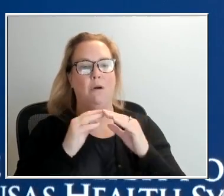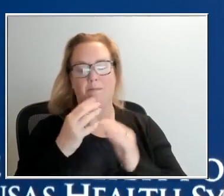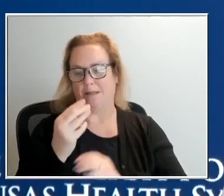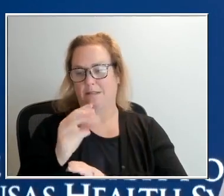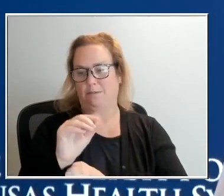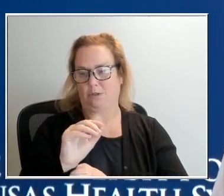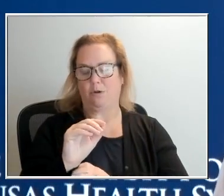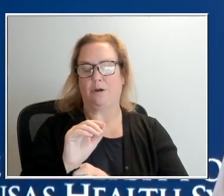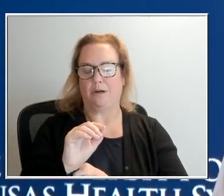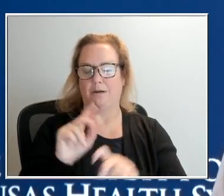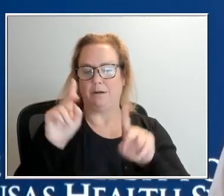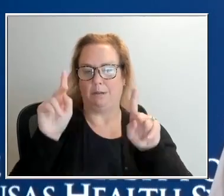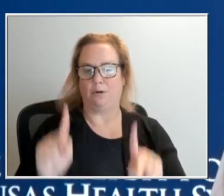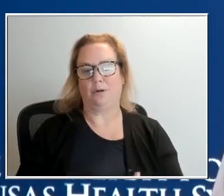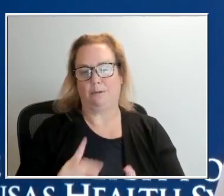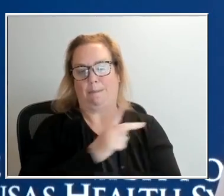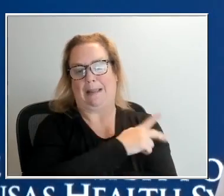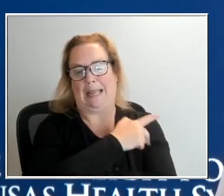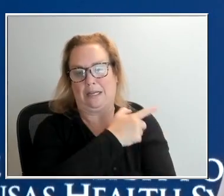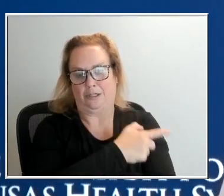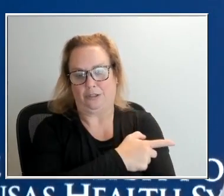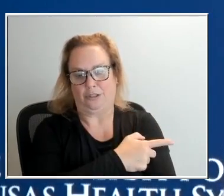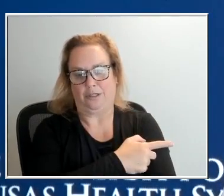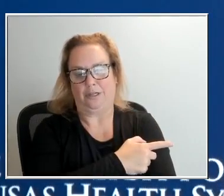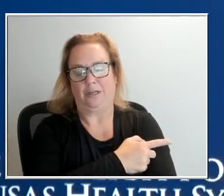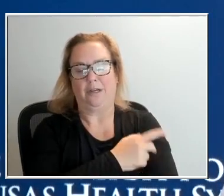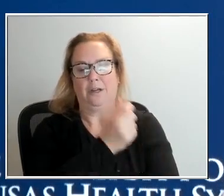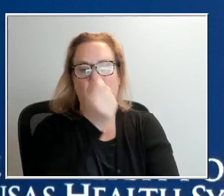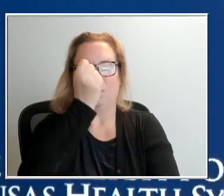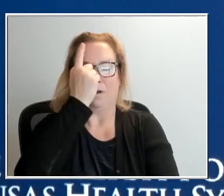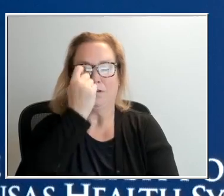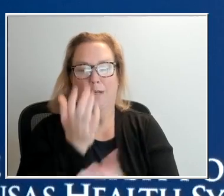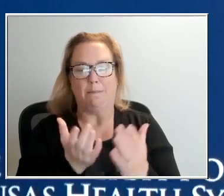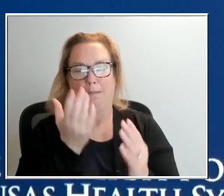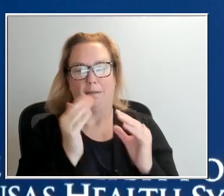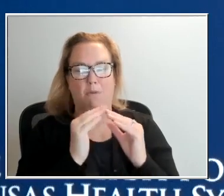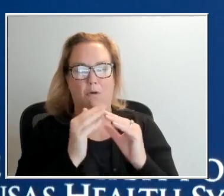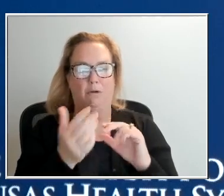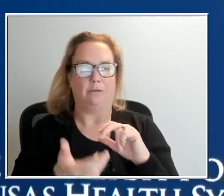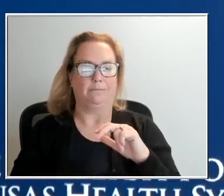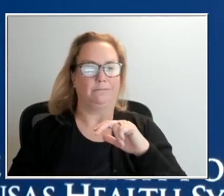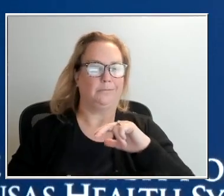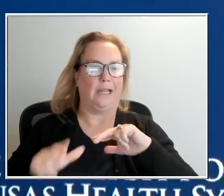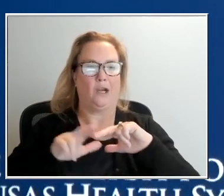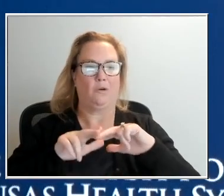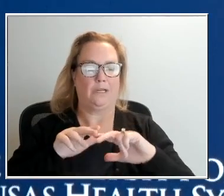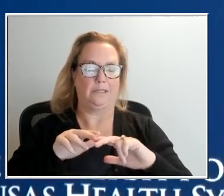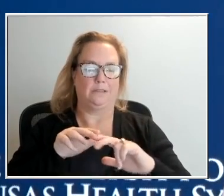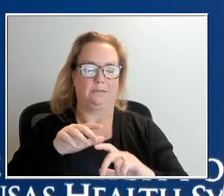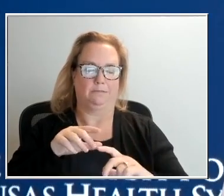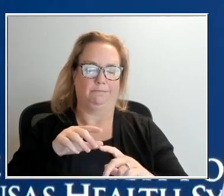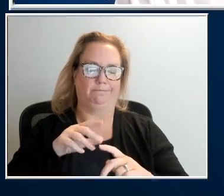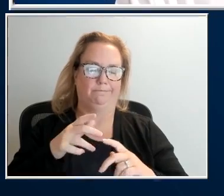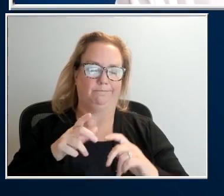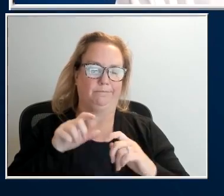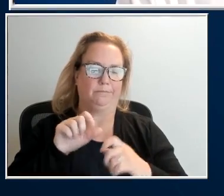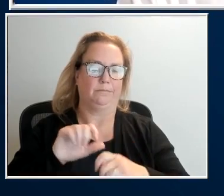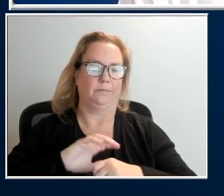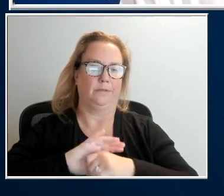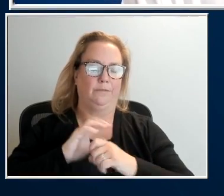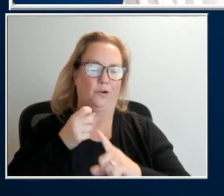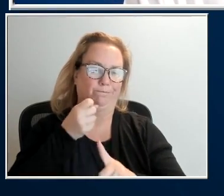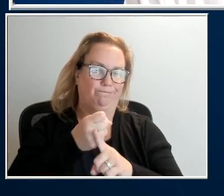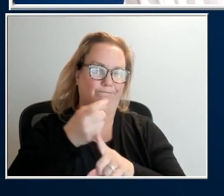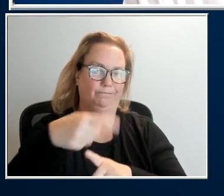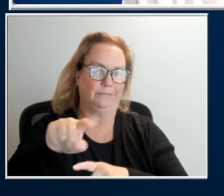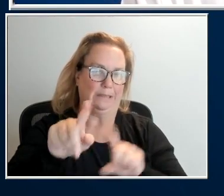resident, or if we understand that there may be more increased risk to the general public, we'll certainly keep you informed.